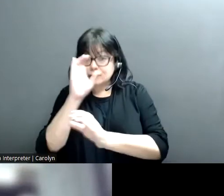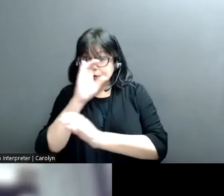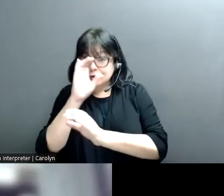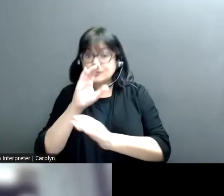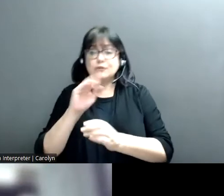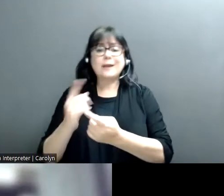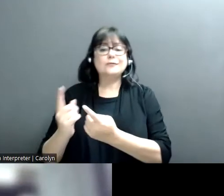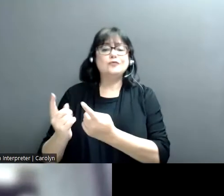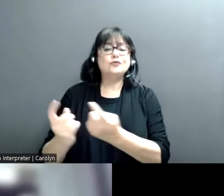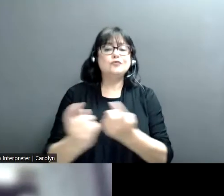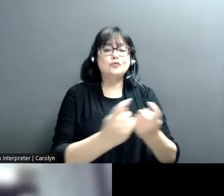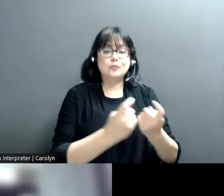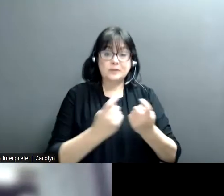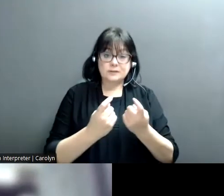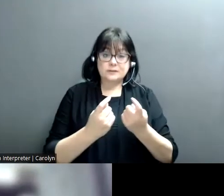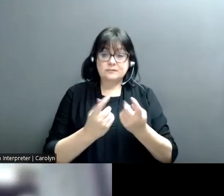for posts in the first place.